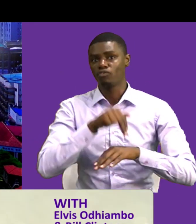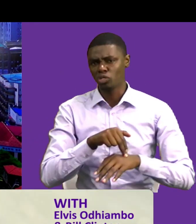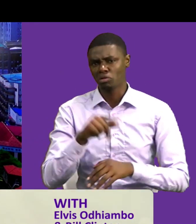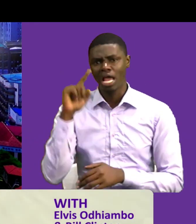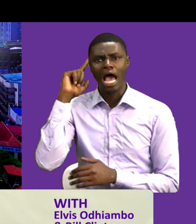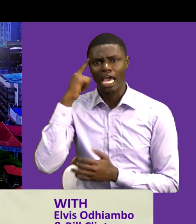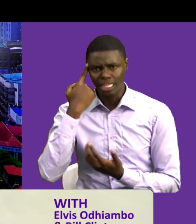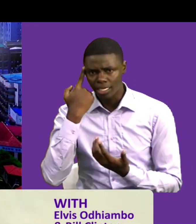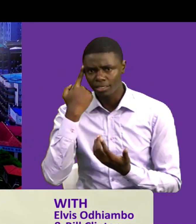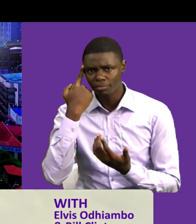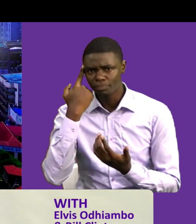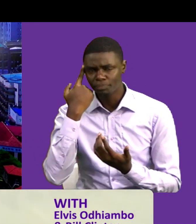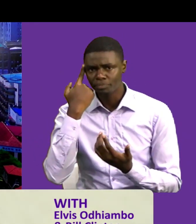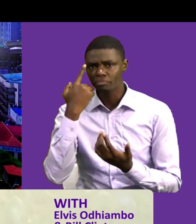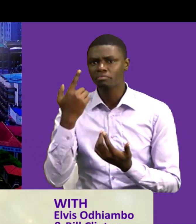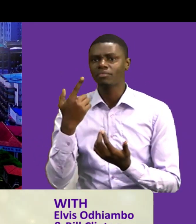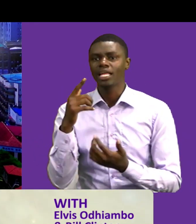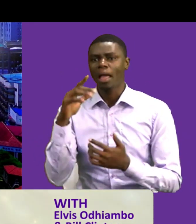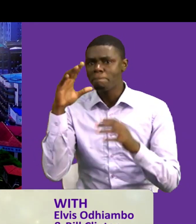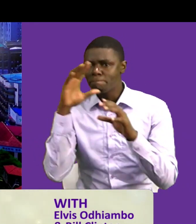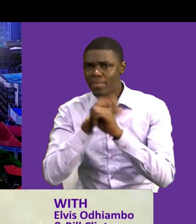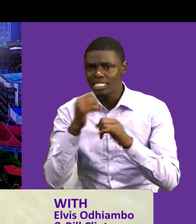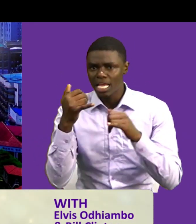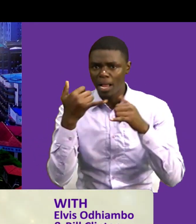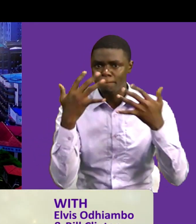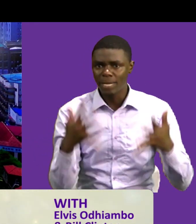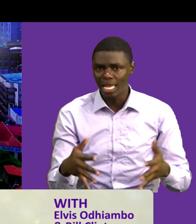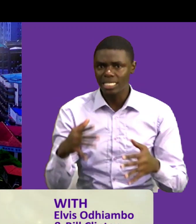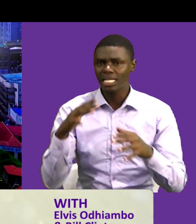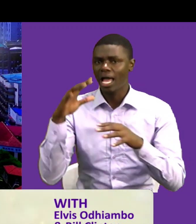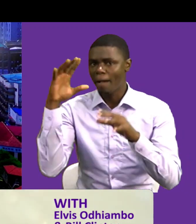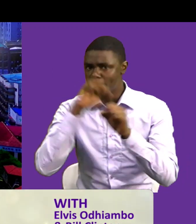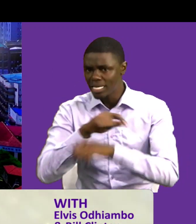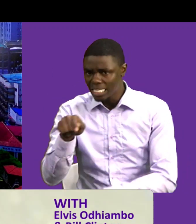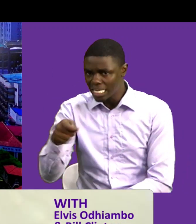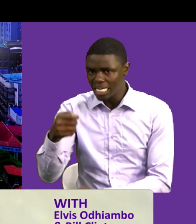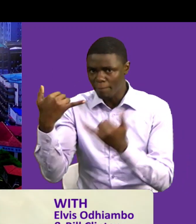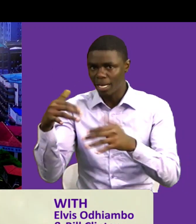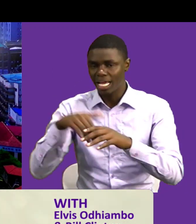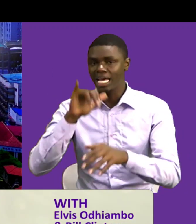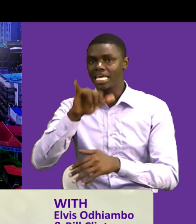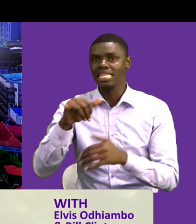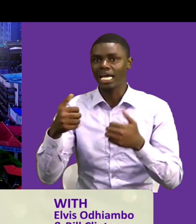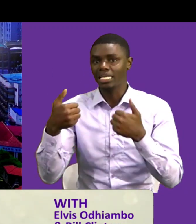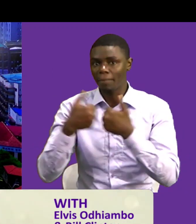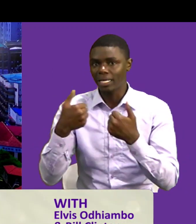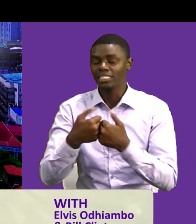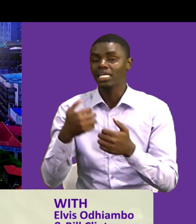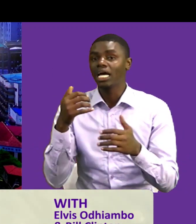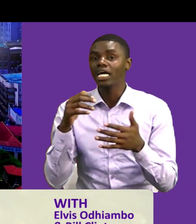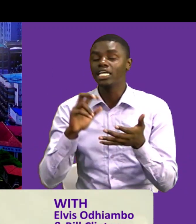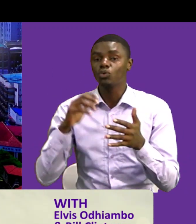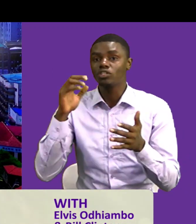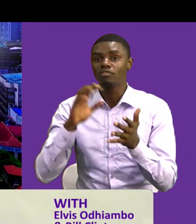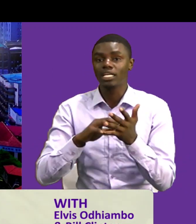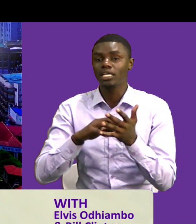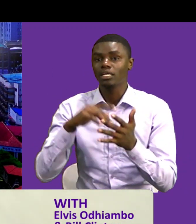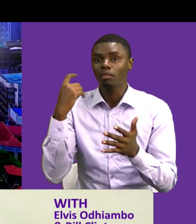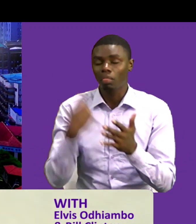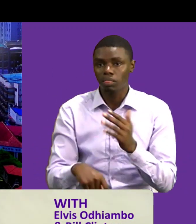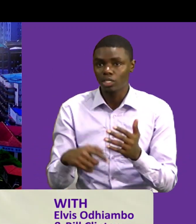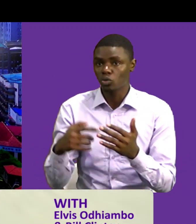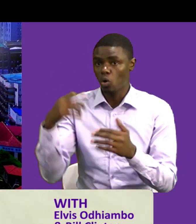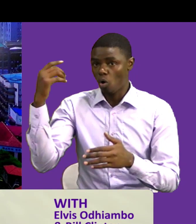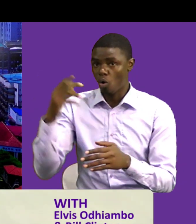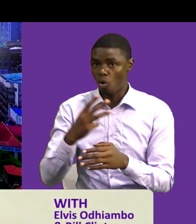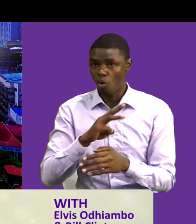think lacking those players, lacking those key players in that match really costed them. Because you see, West Ham started